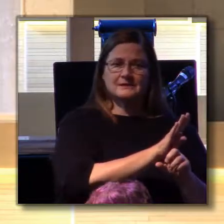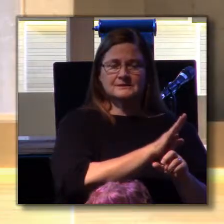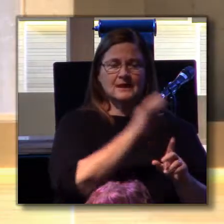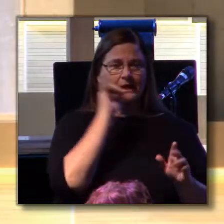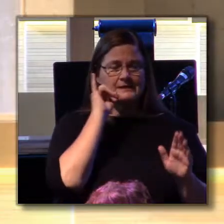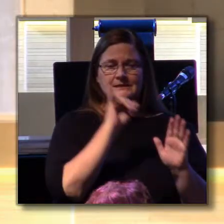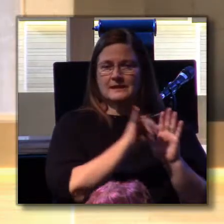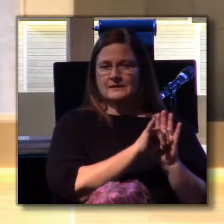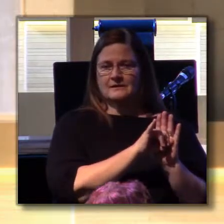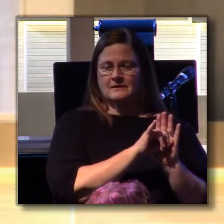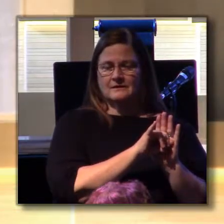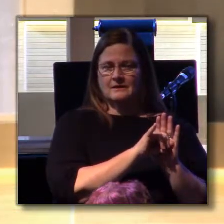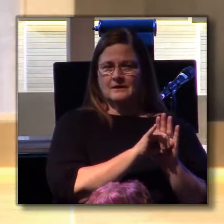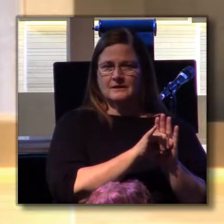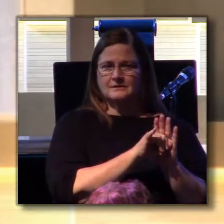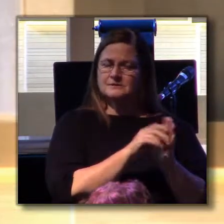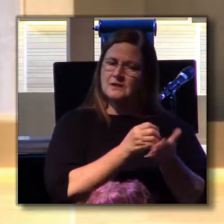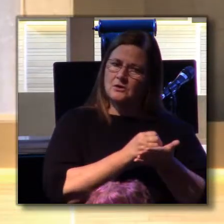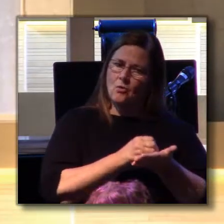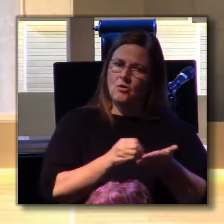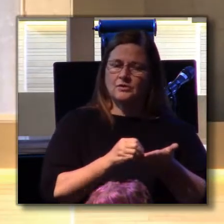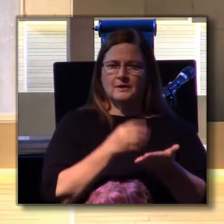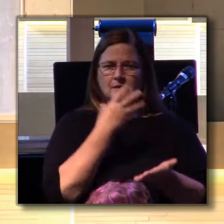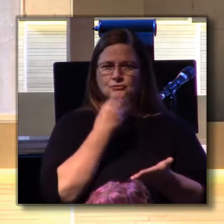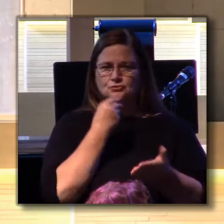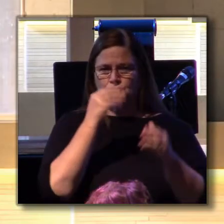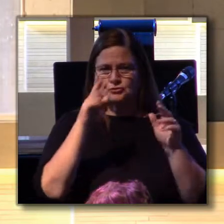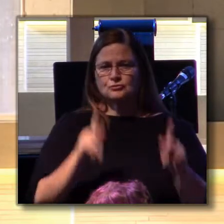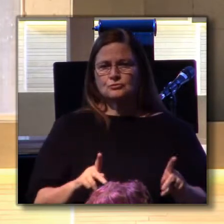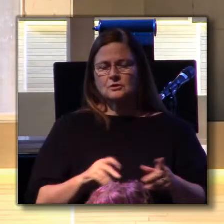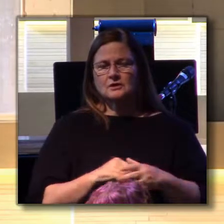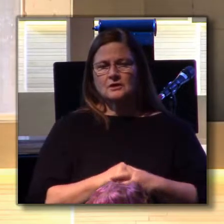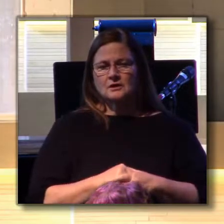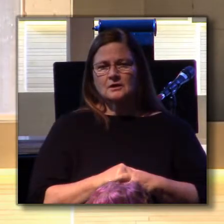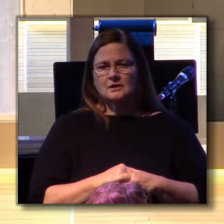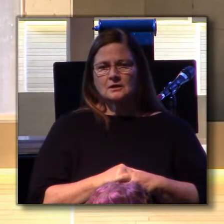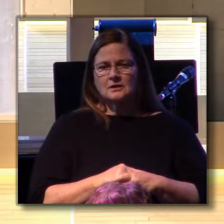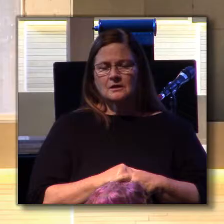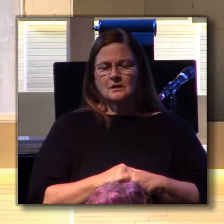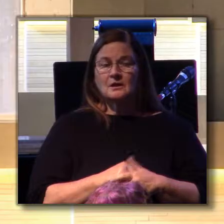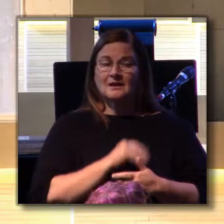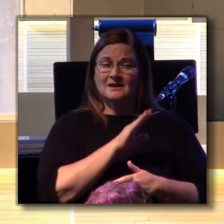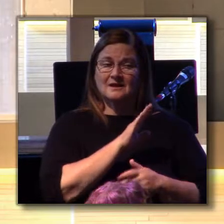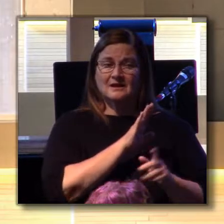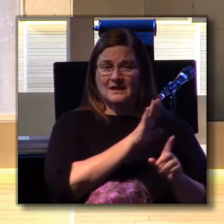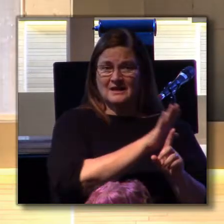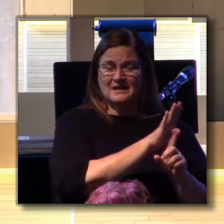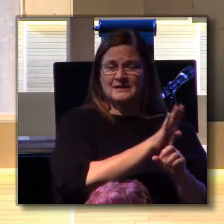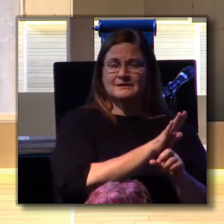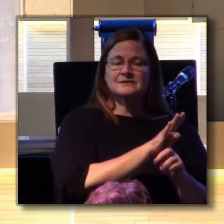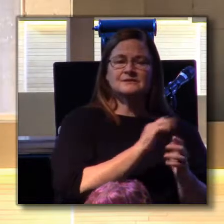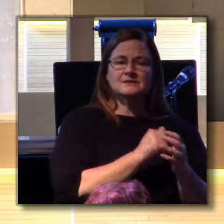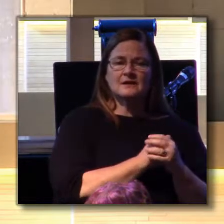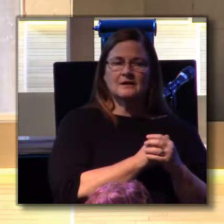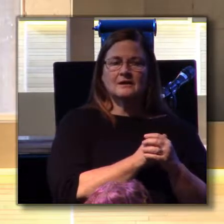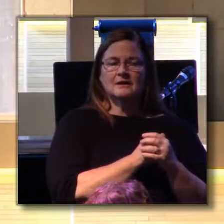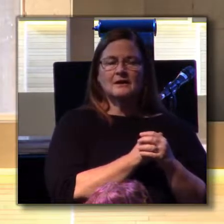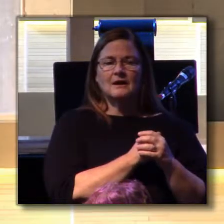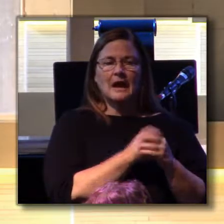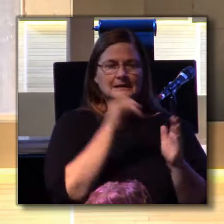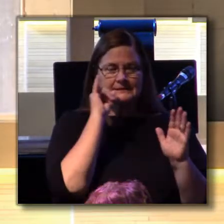Jew. And not only was his relationship with God based on the religious structure in which he was